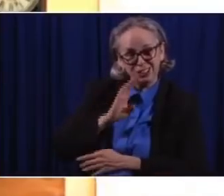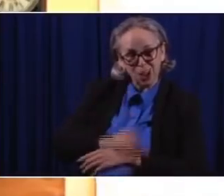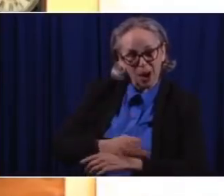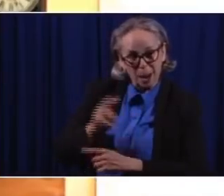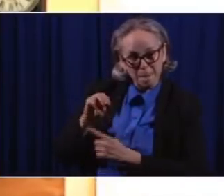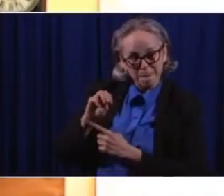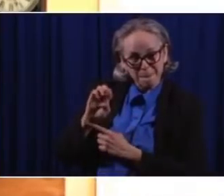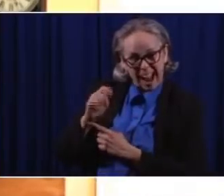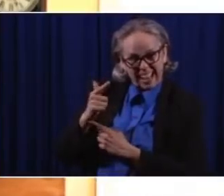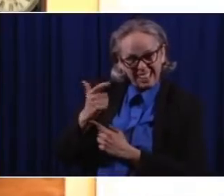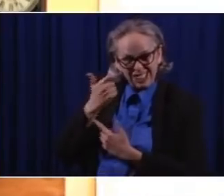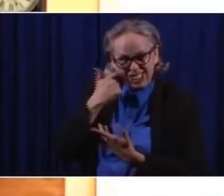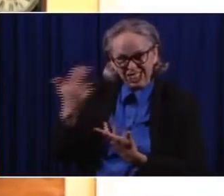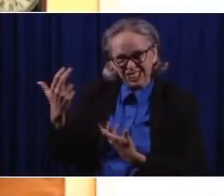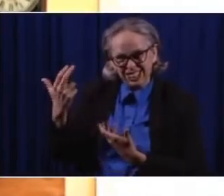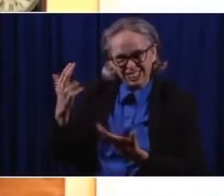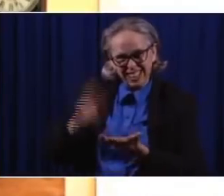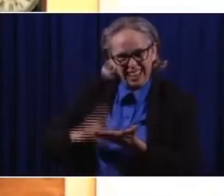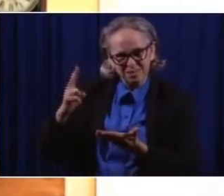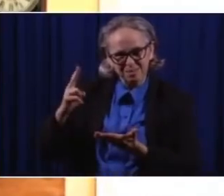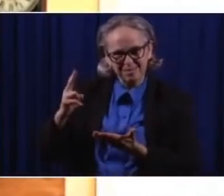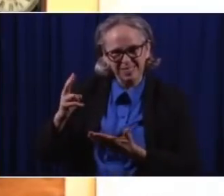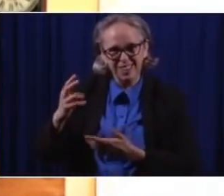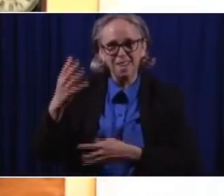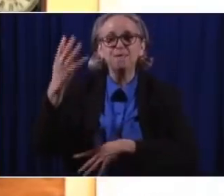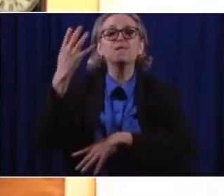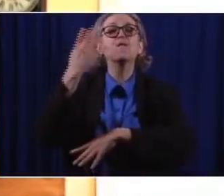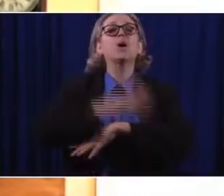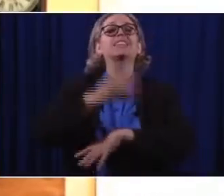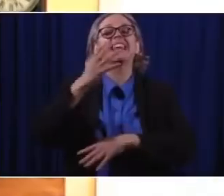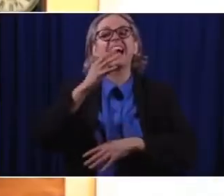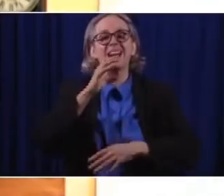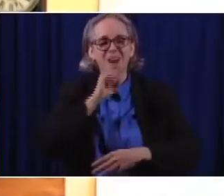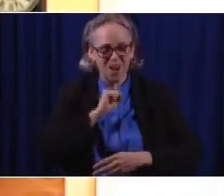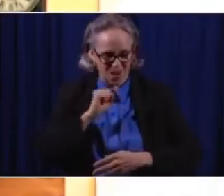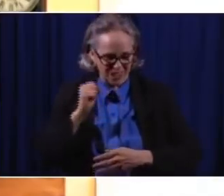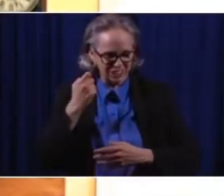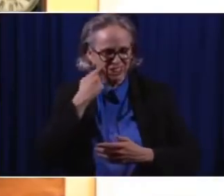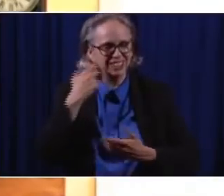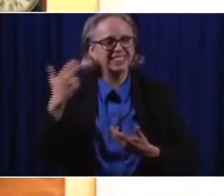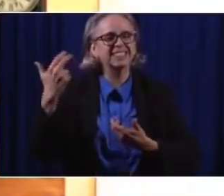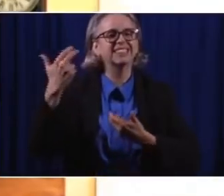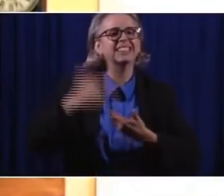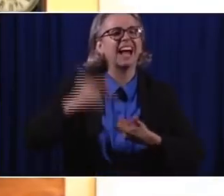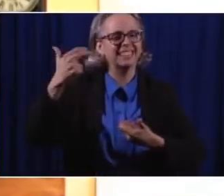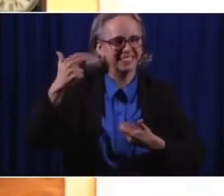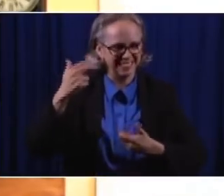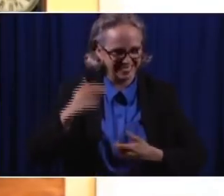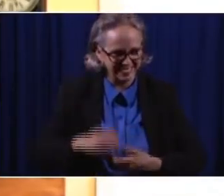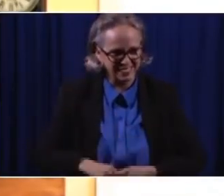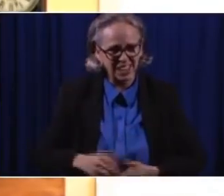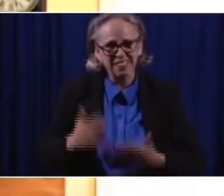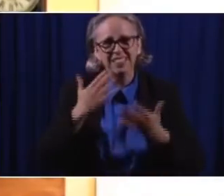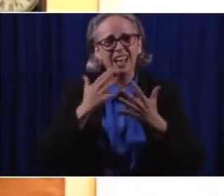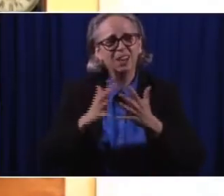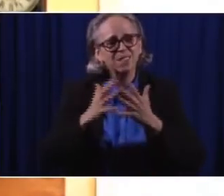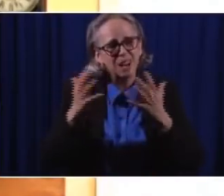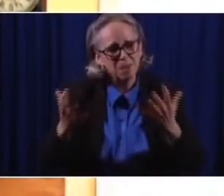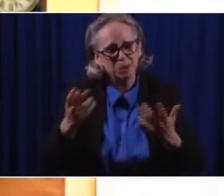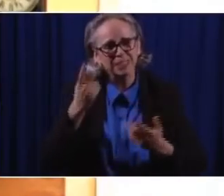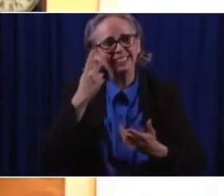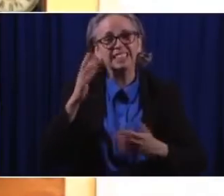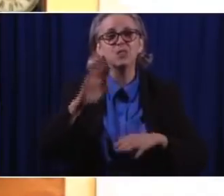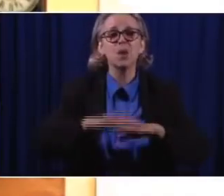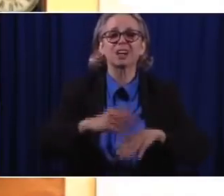grandkids. Thank you. Thank you all very much. We'll be back here at 2 o'clock on